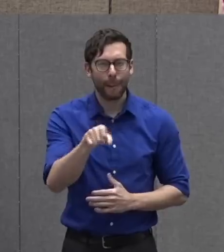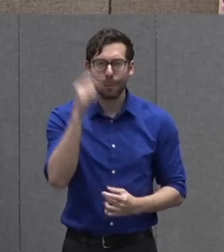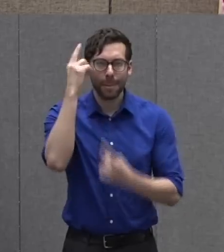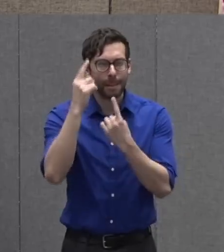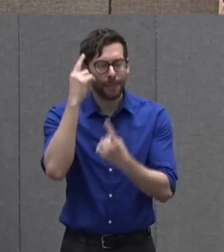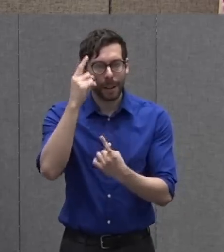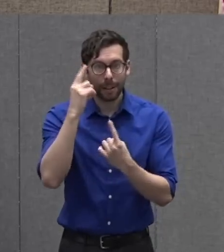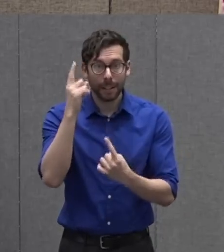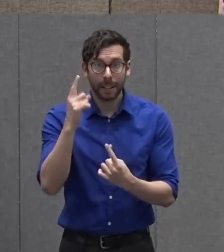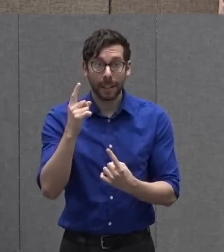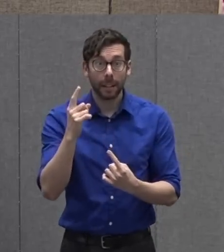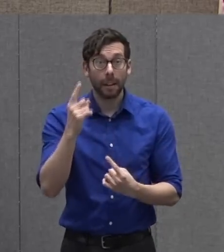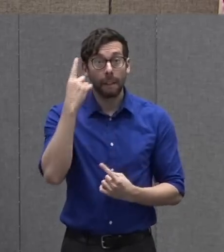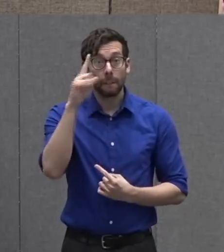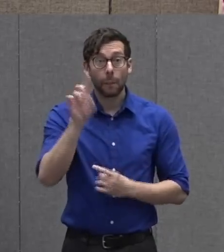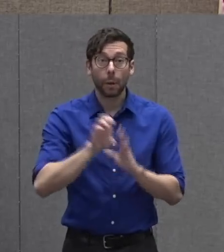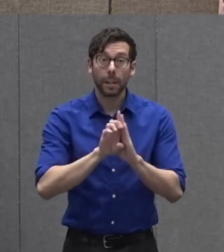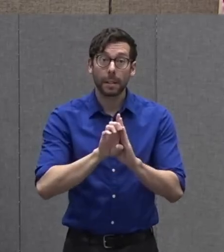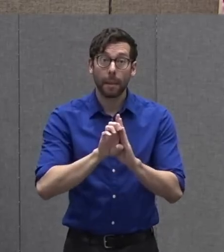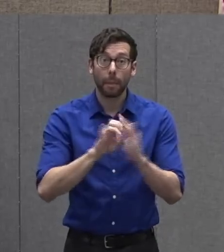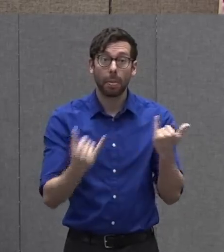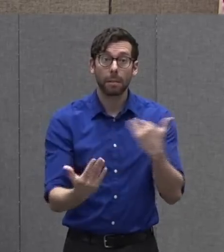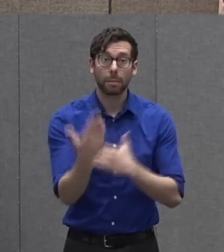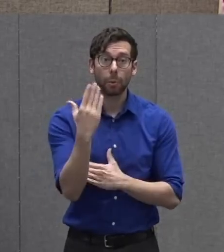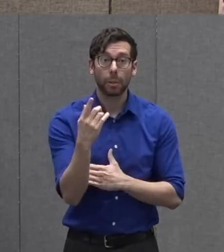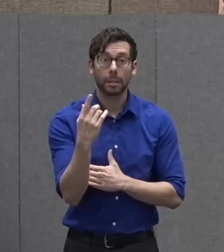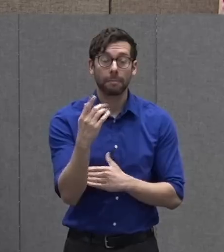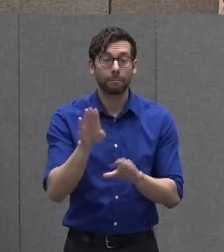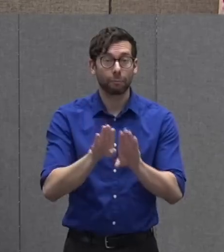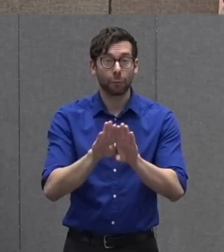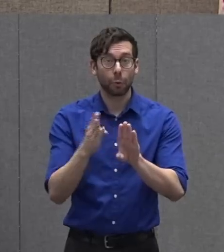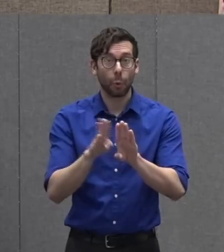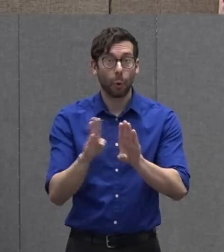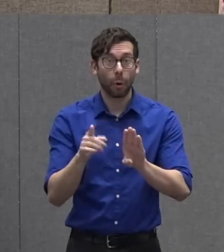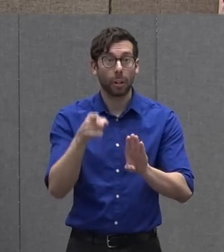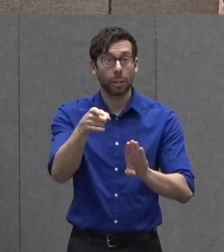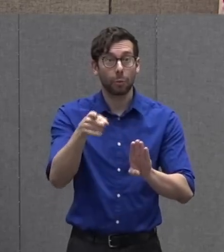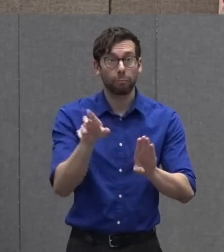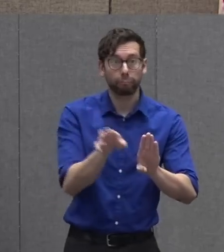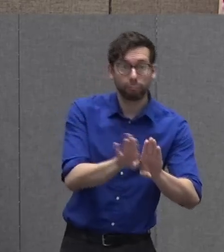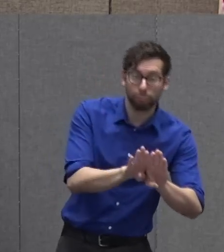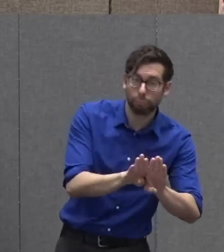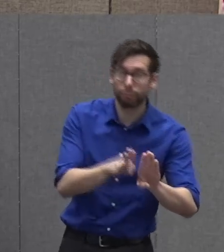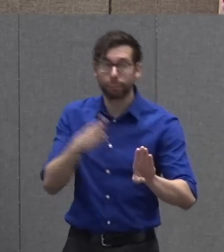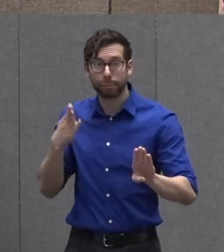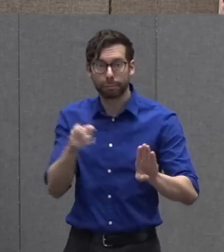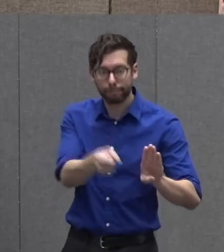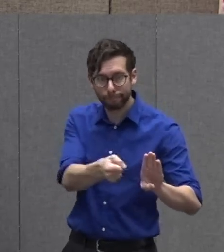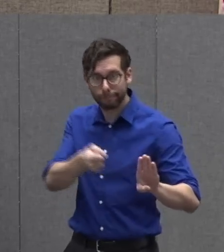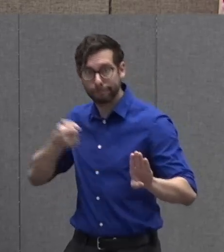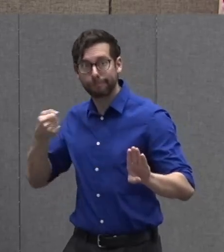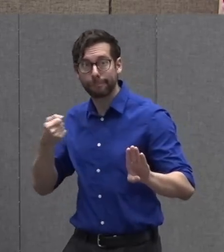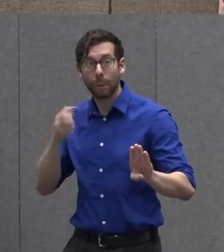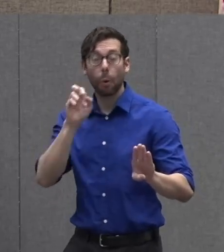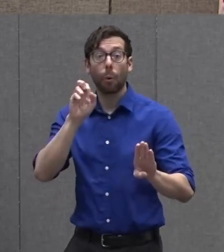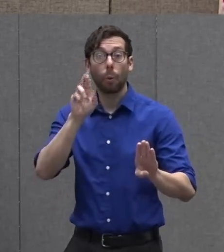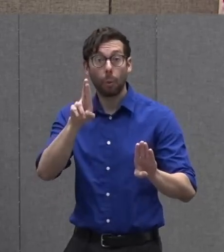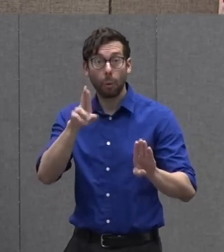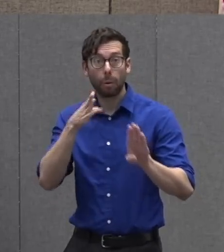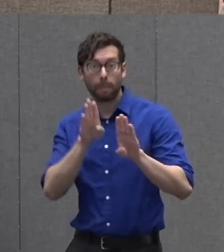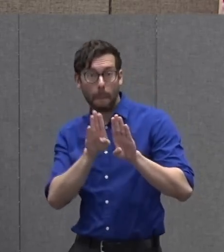to push a door open this morning? Or did you need to pull a door? Or maybe you